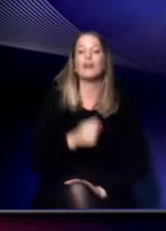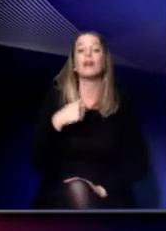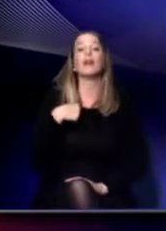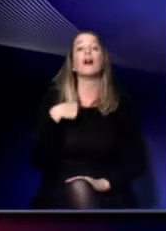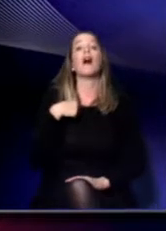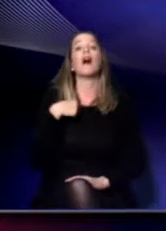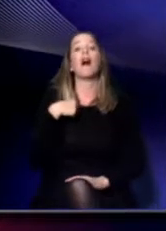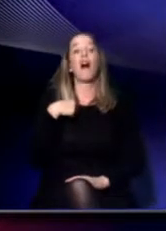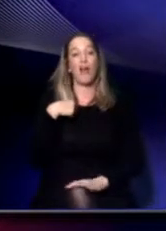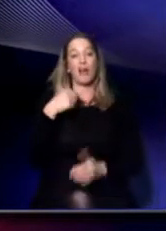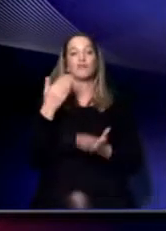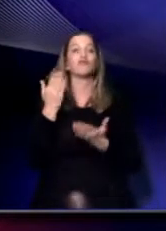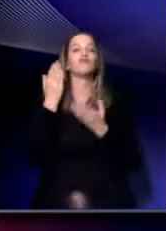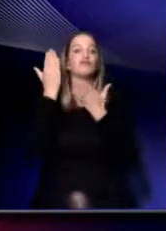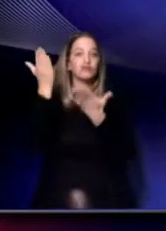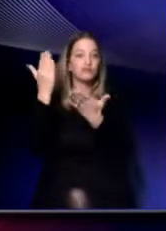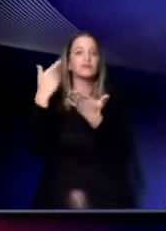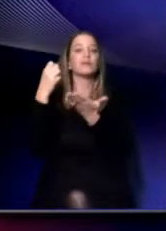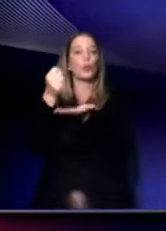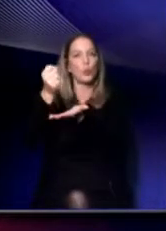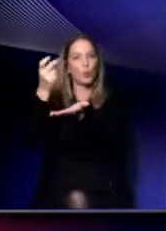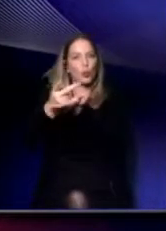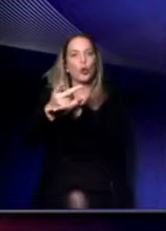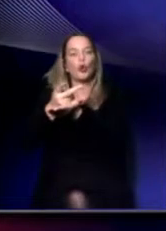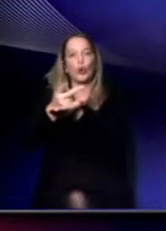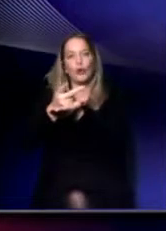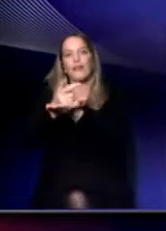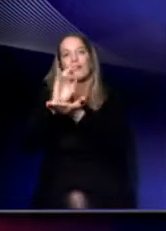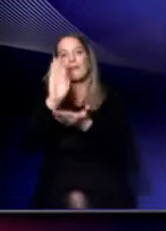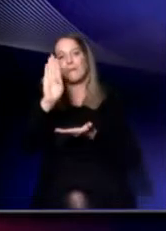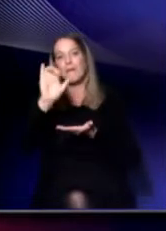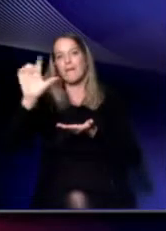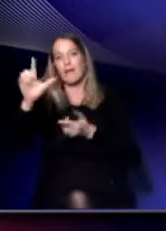we approve the submission of this bill.